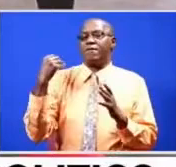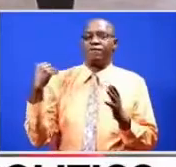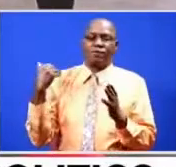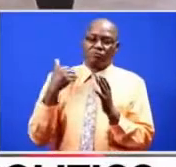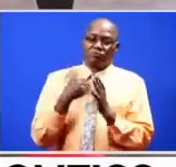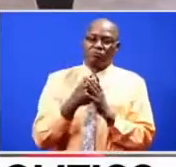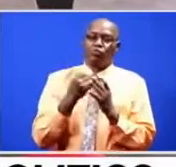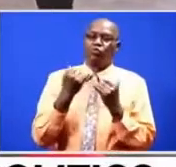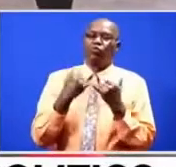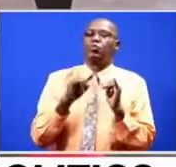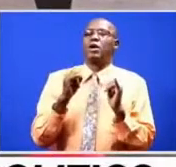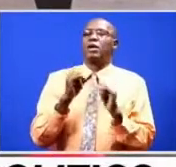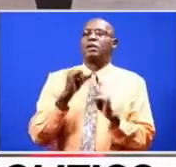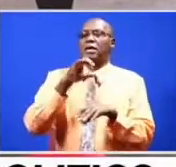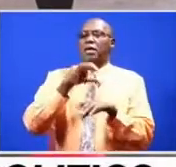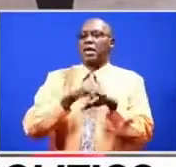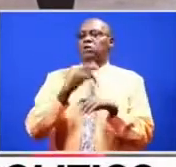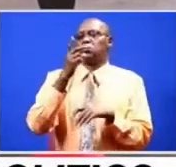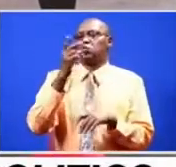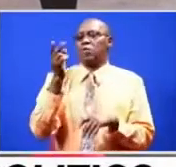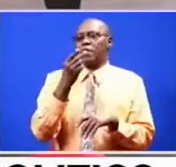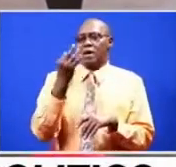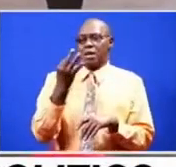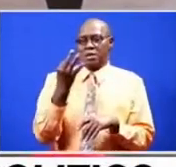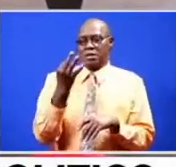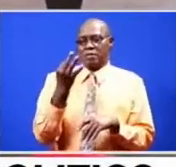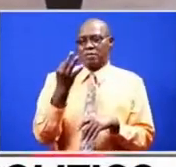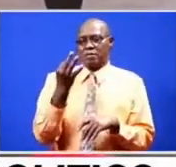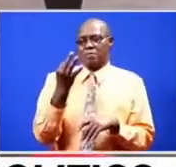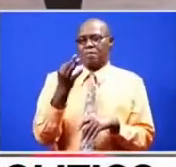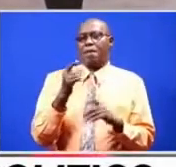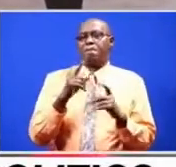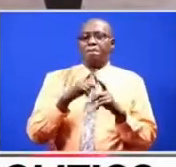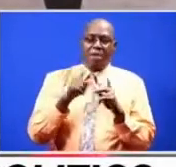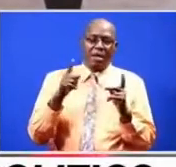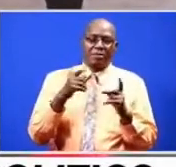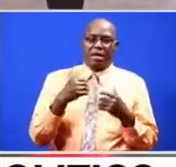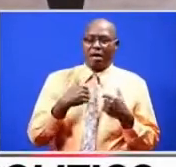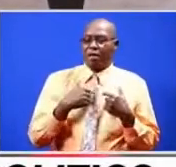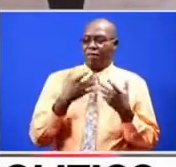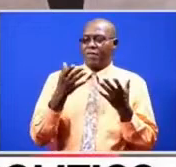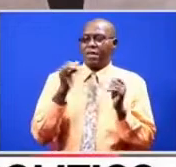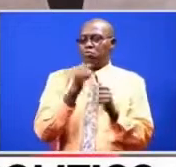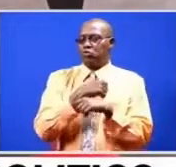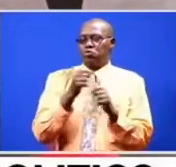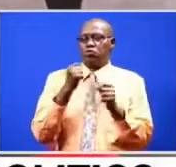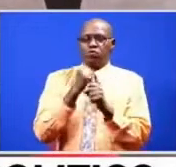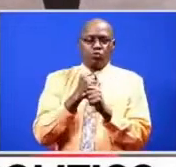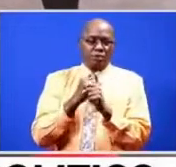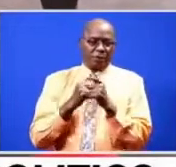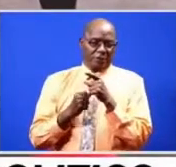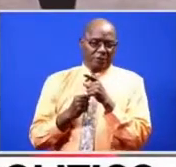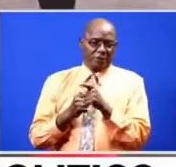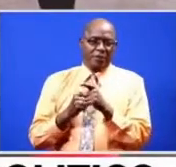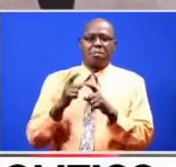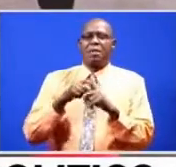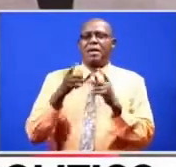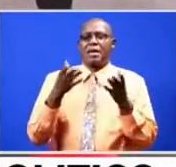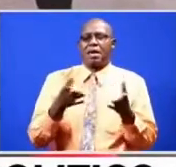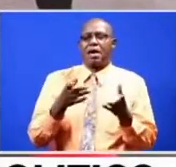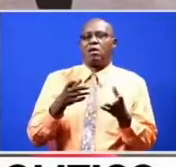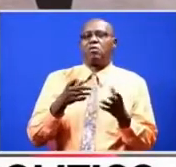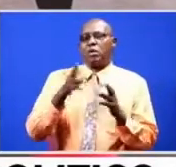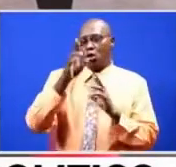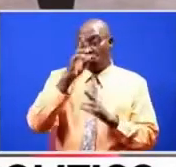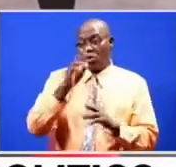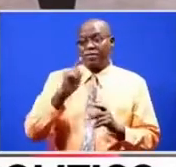and get to the two-thirds the threshold. However, we have not been able to do that, and therefore it is now the onus of the